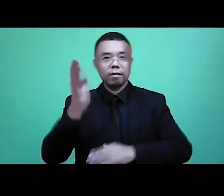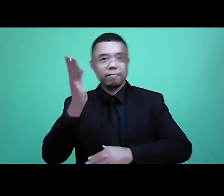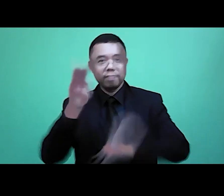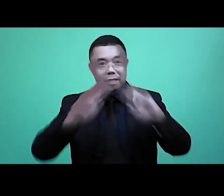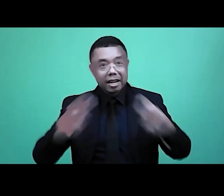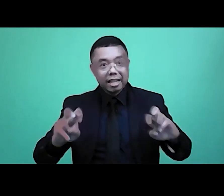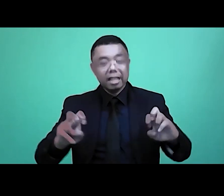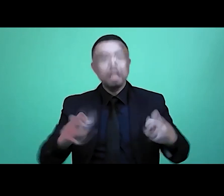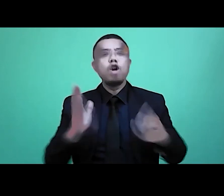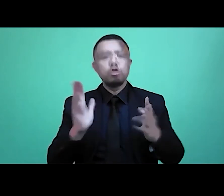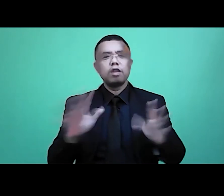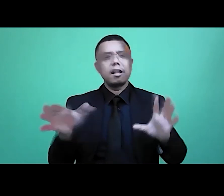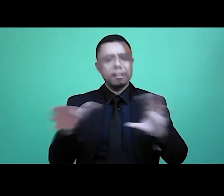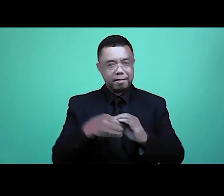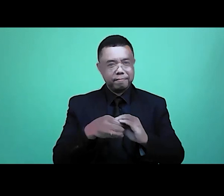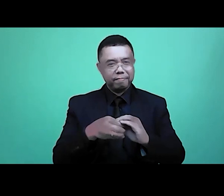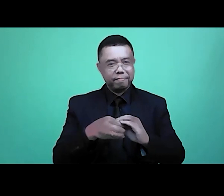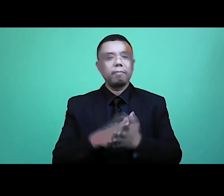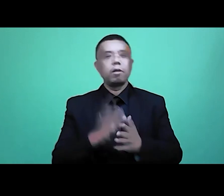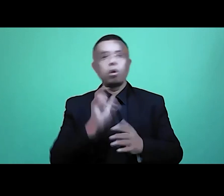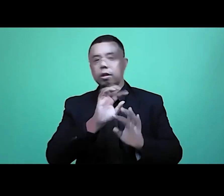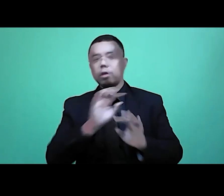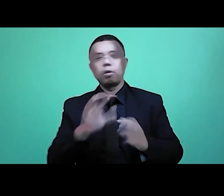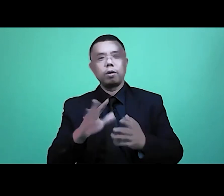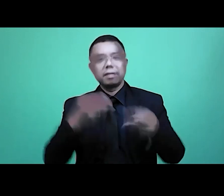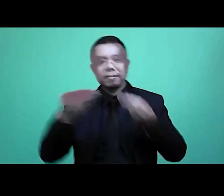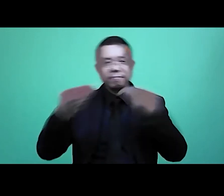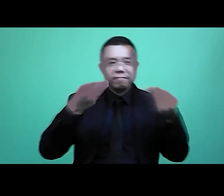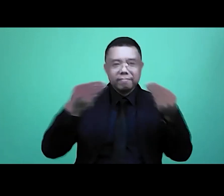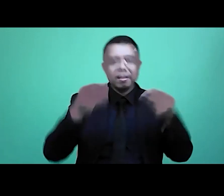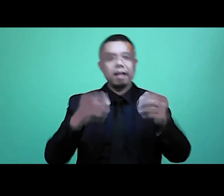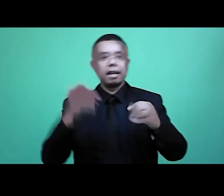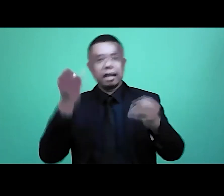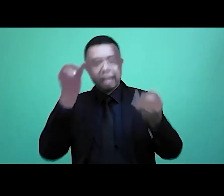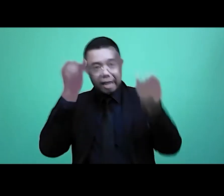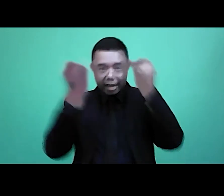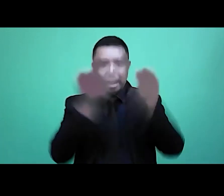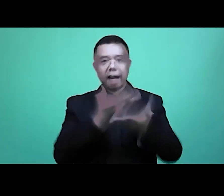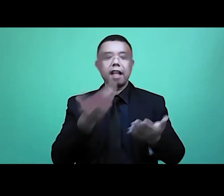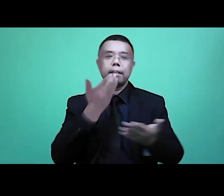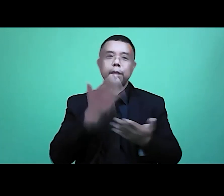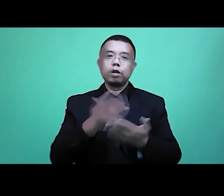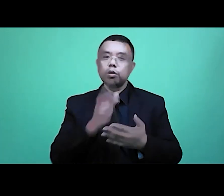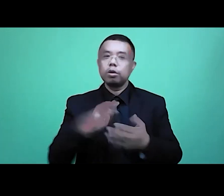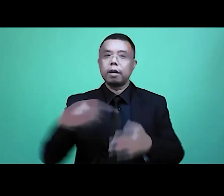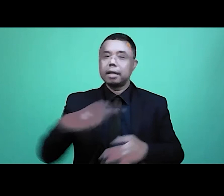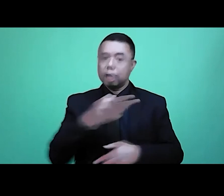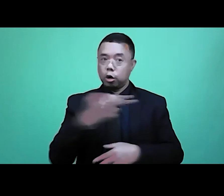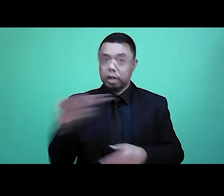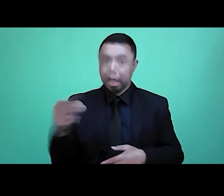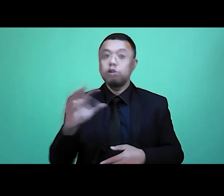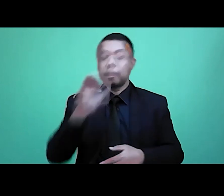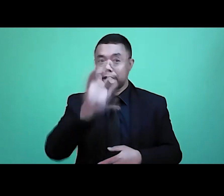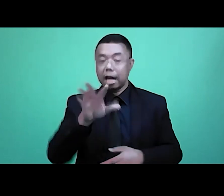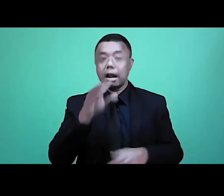your knowledge and insights. I also want to thank the Indonesian ministers who have spoken at the summit. Coordinating Minister for